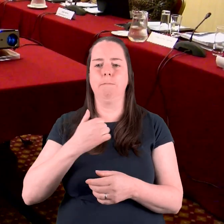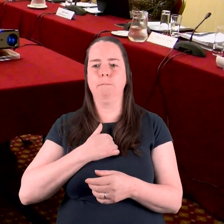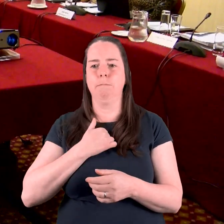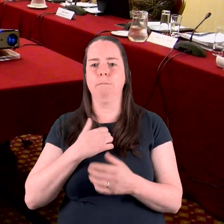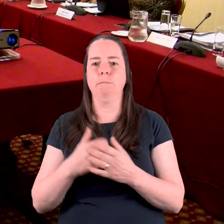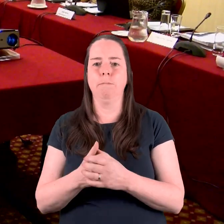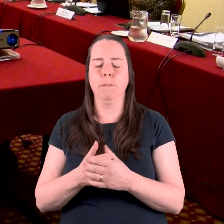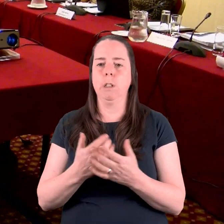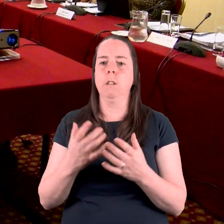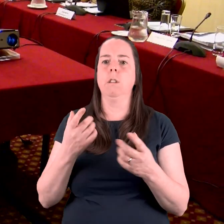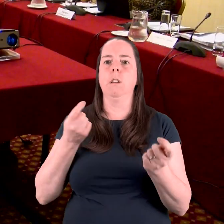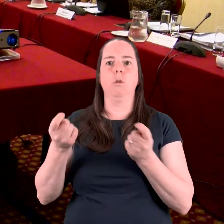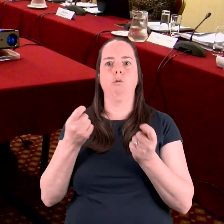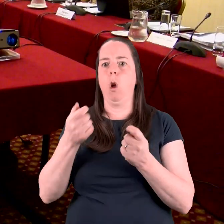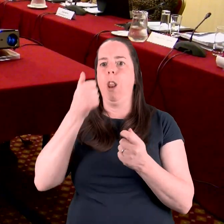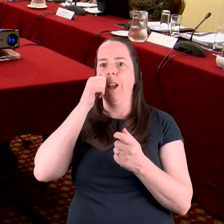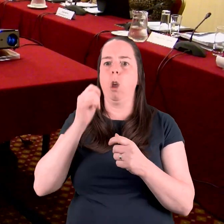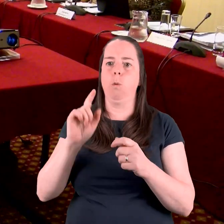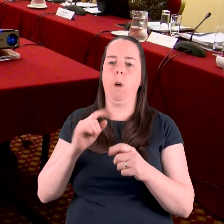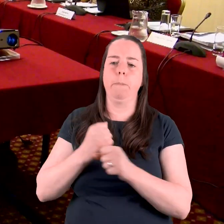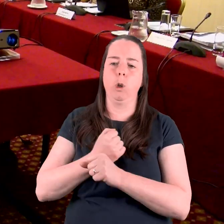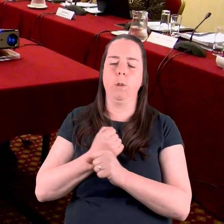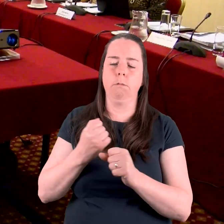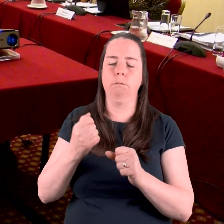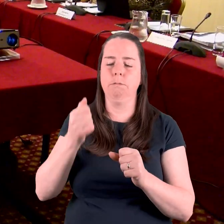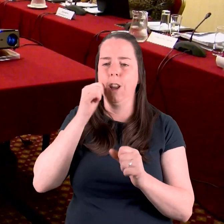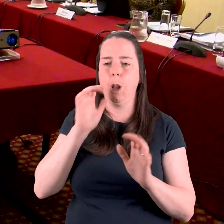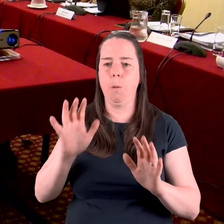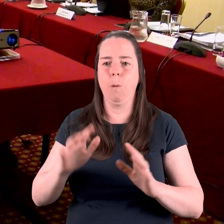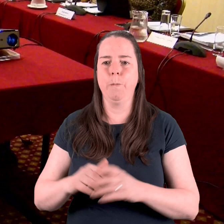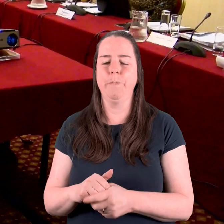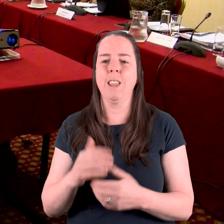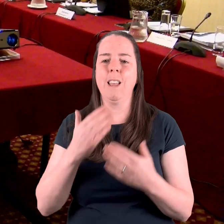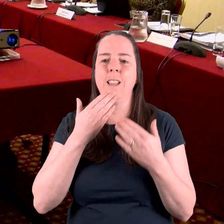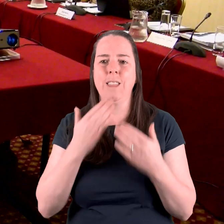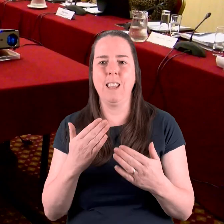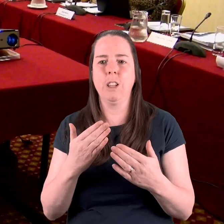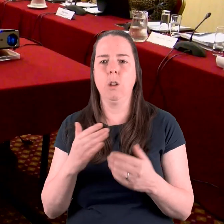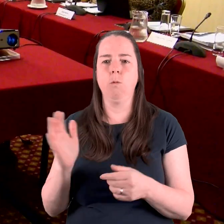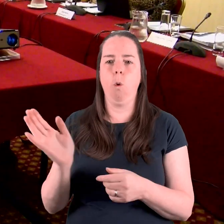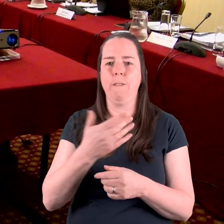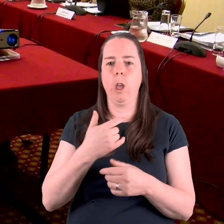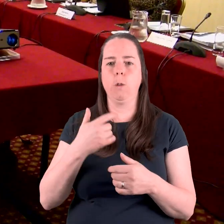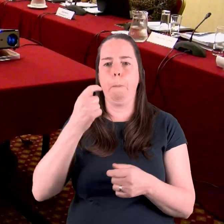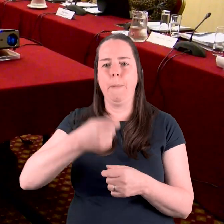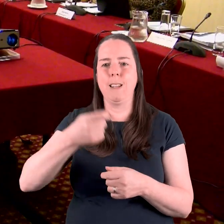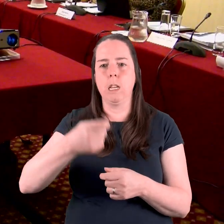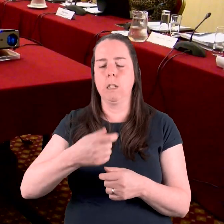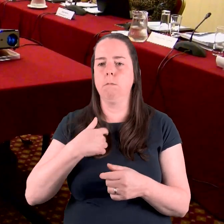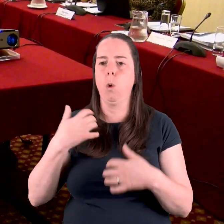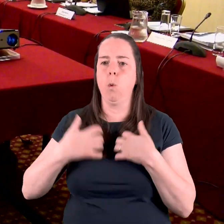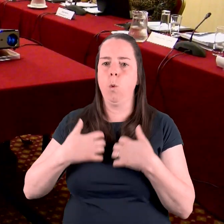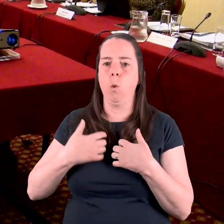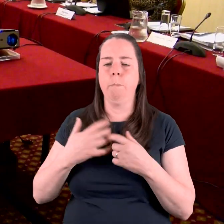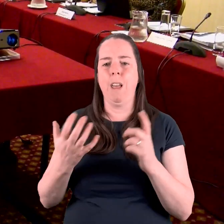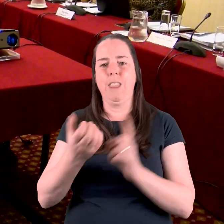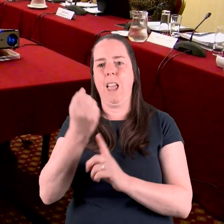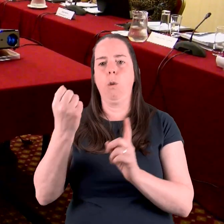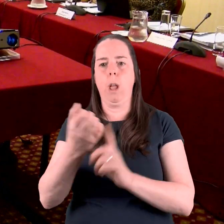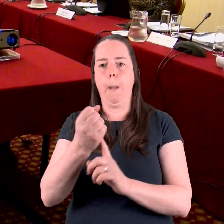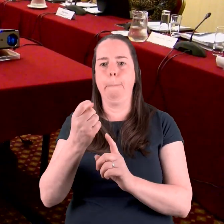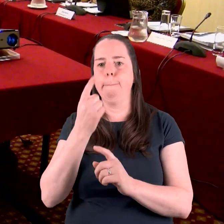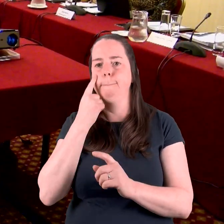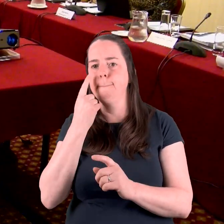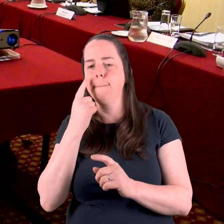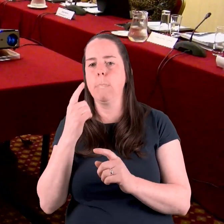I pushed the wrong button. Totally in control, I know what I'm doing. Yeah, and thank you to all of those bids. I'm so excited